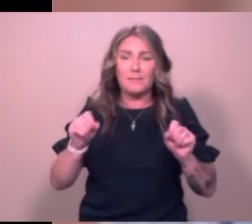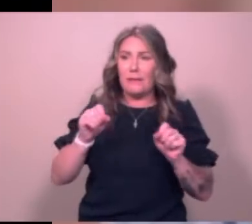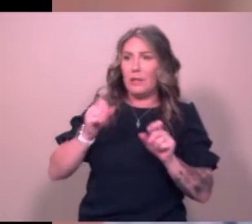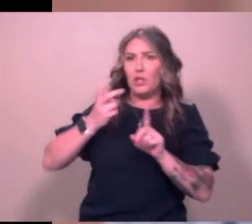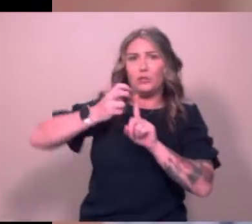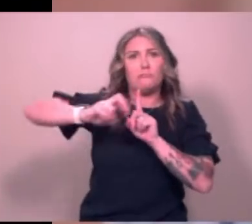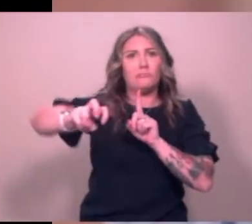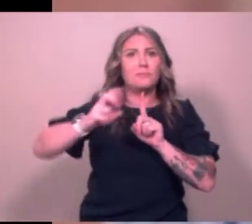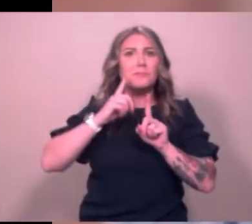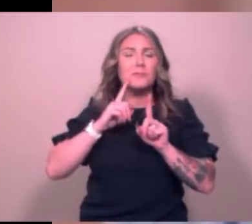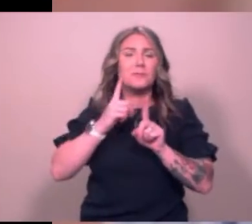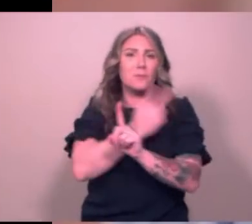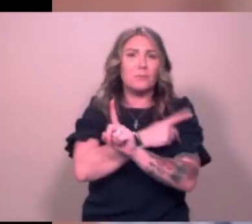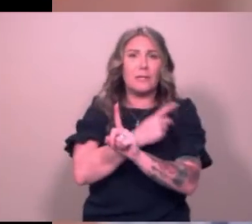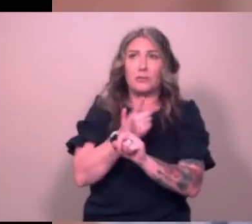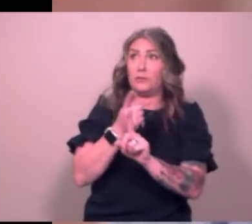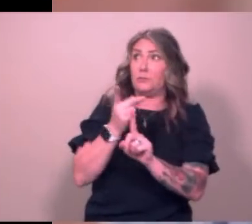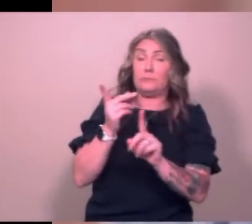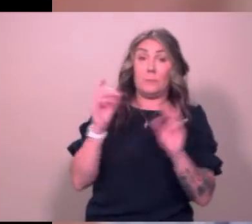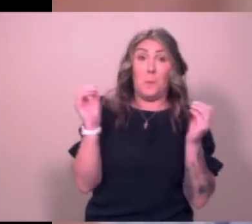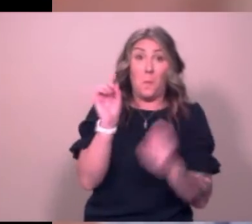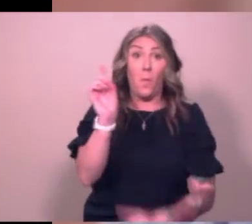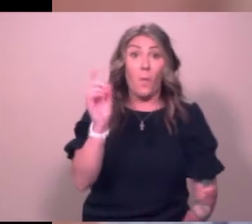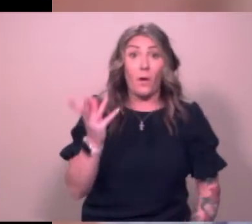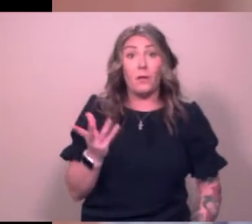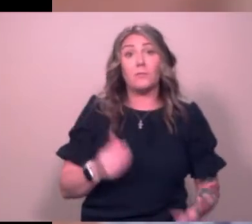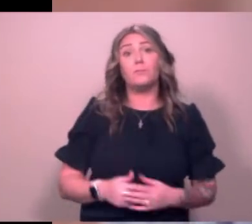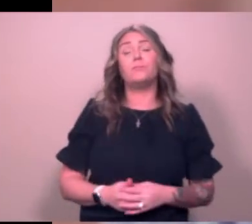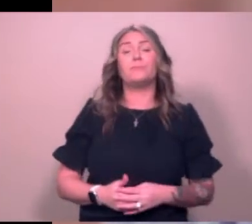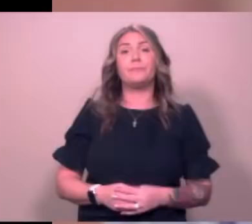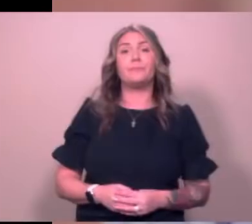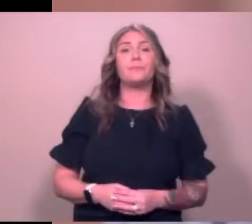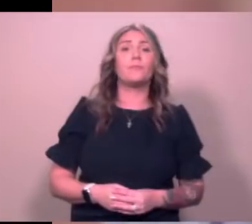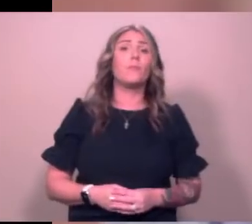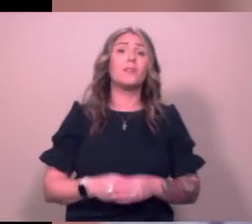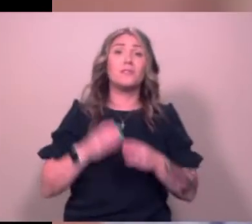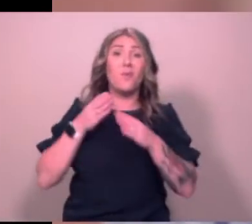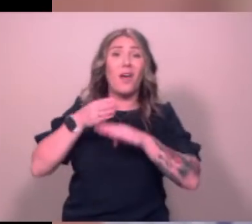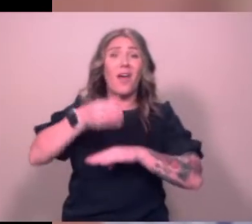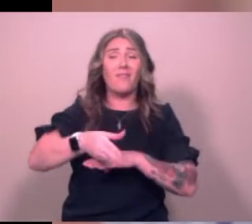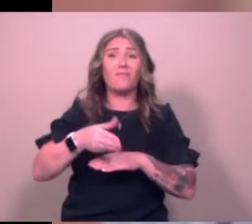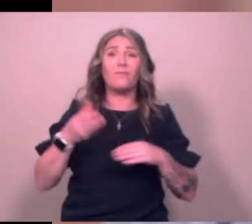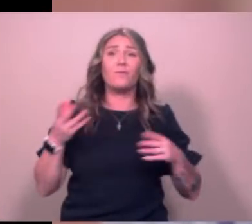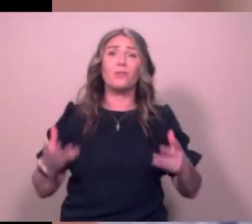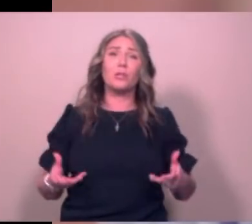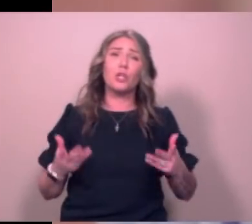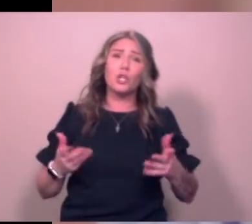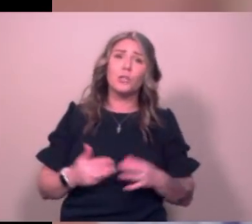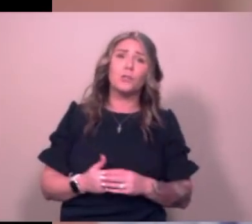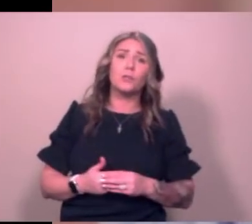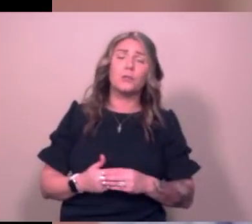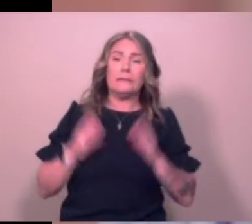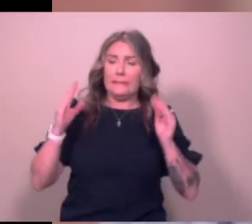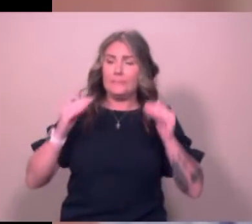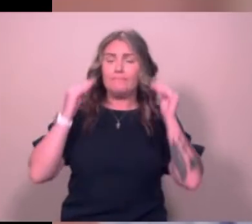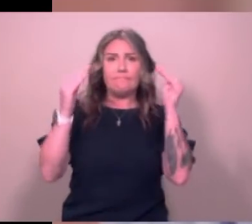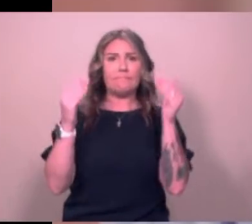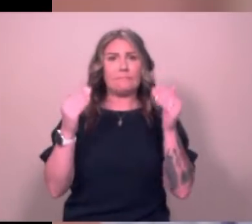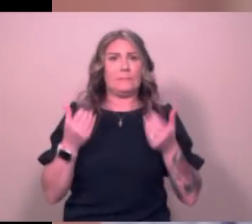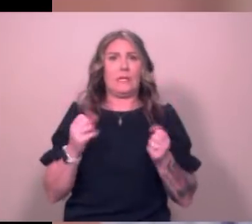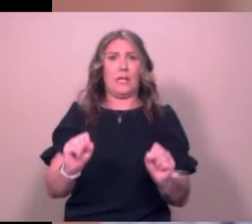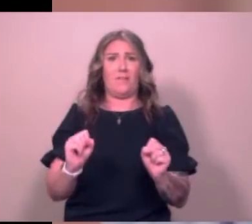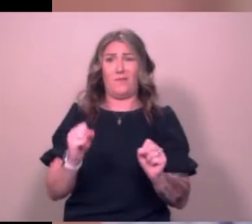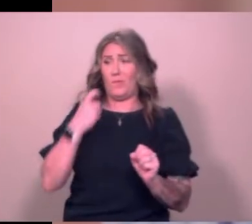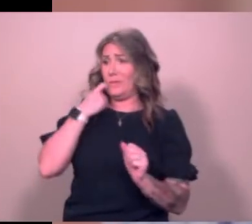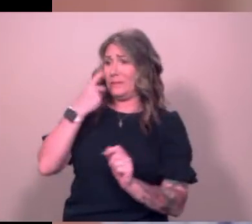those patients anywhere. And so even after the enhanced effort over the last 2 years,